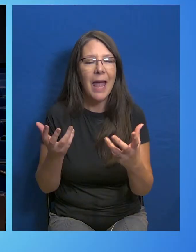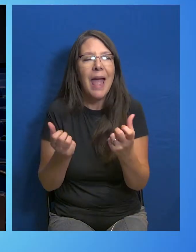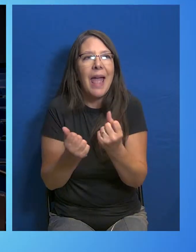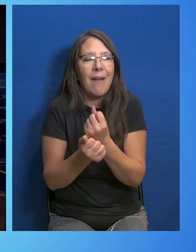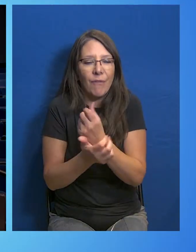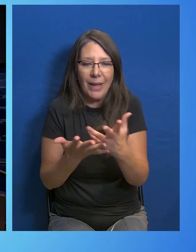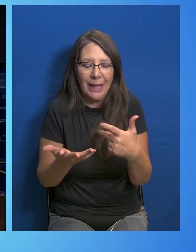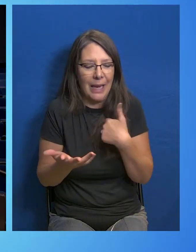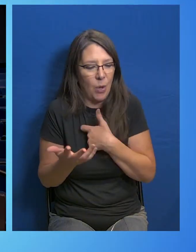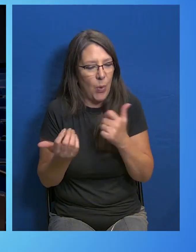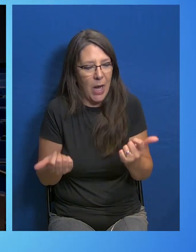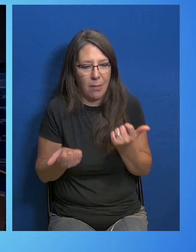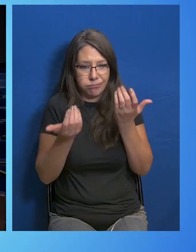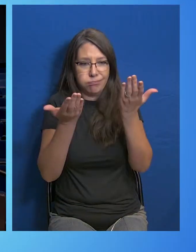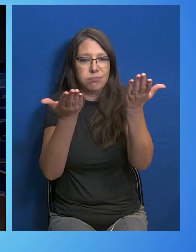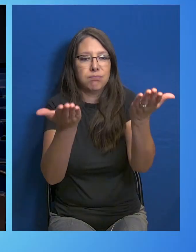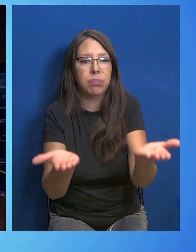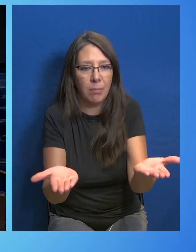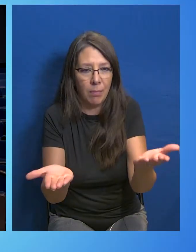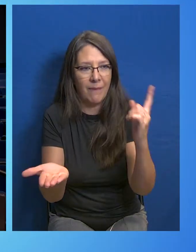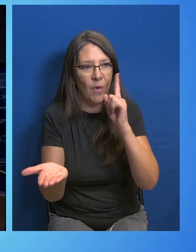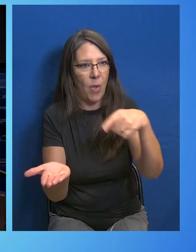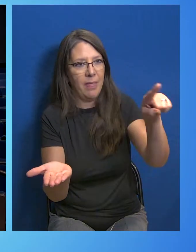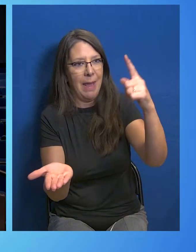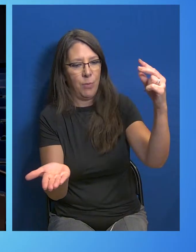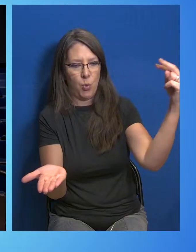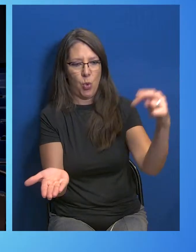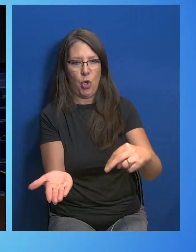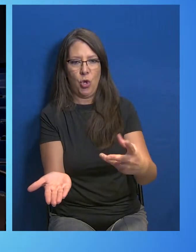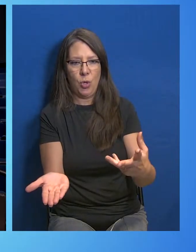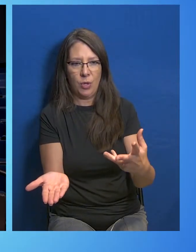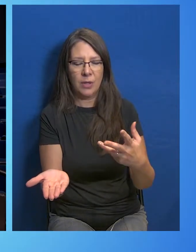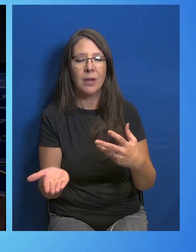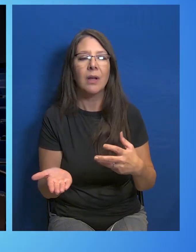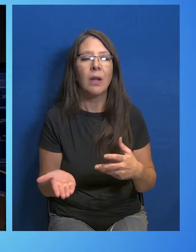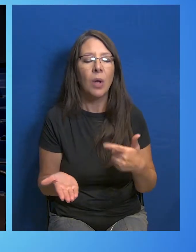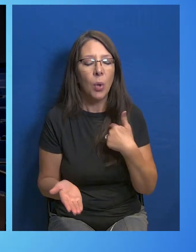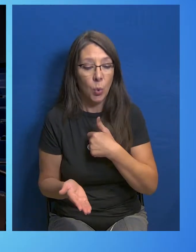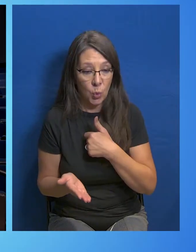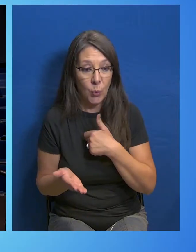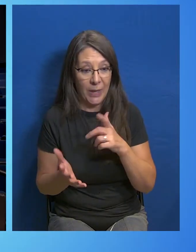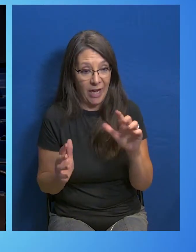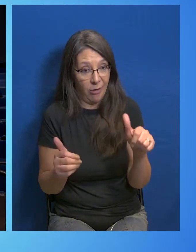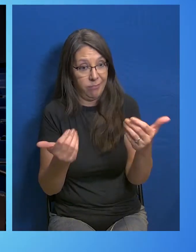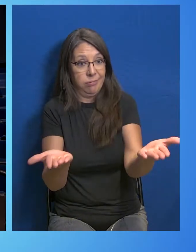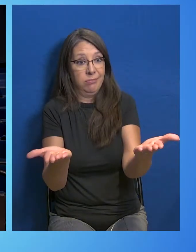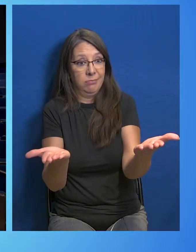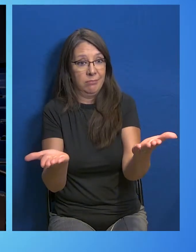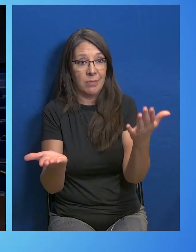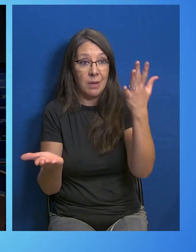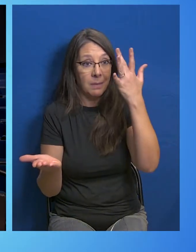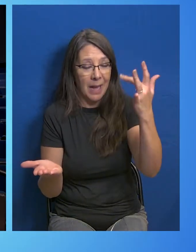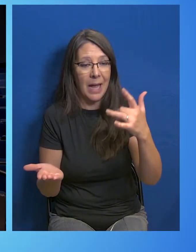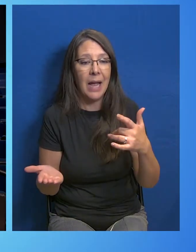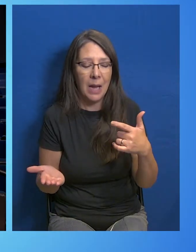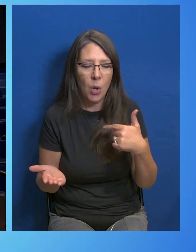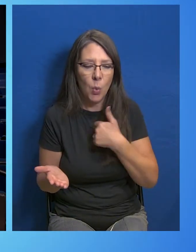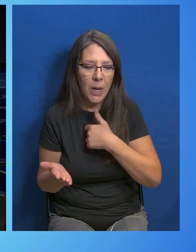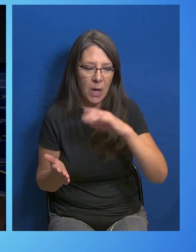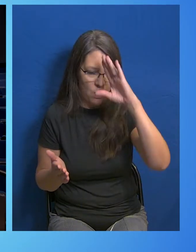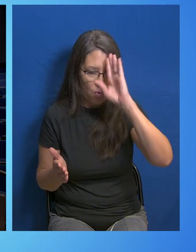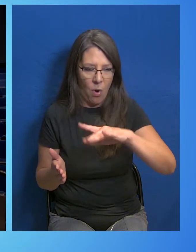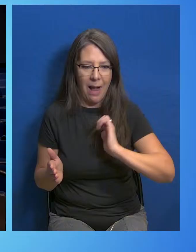table, and we're doing that because we know what our mission is. We are laser